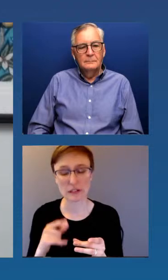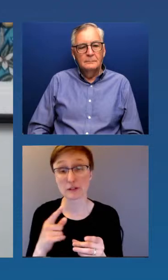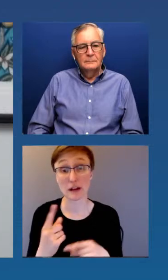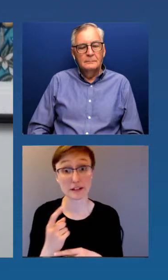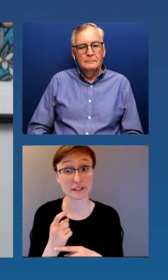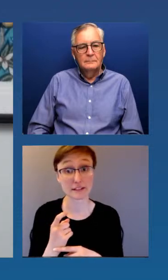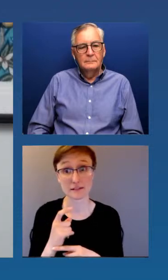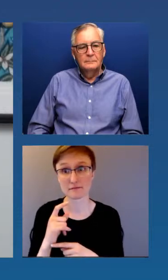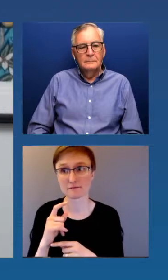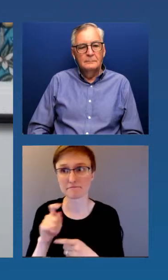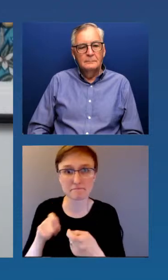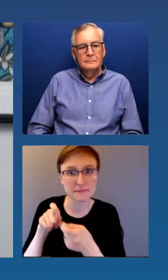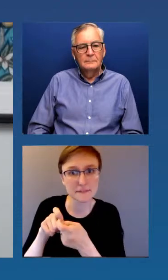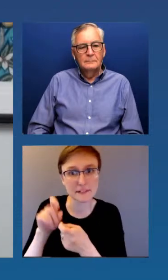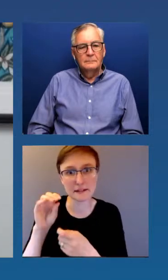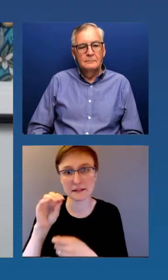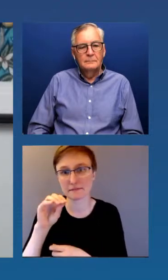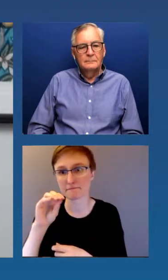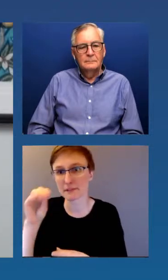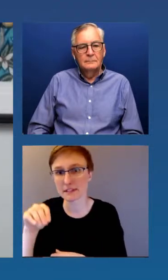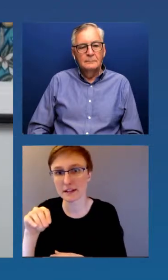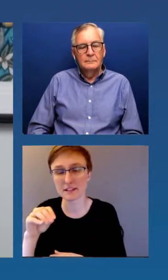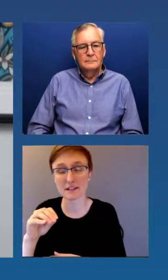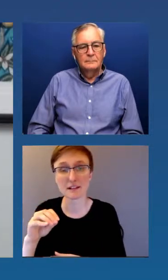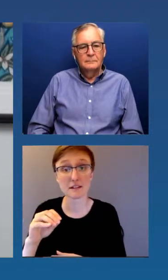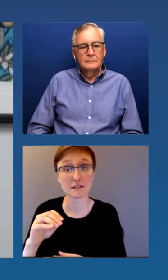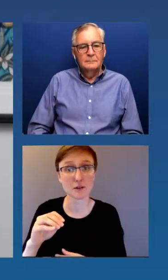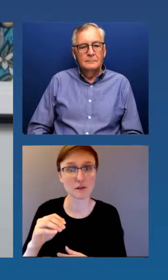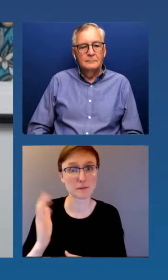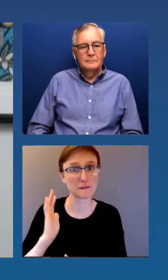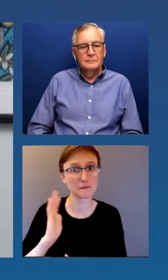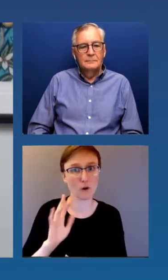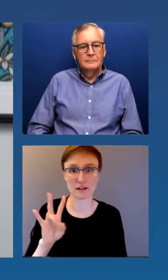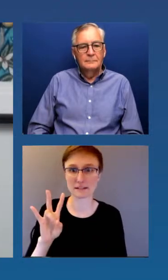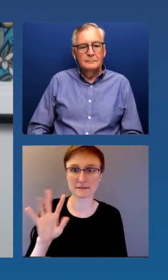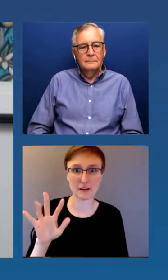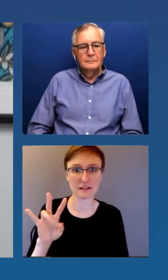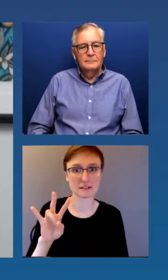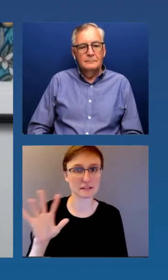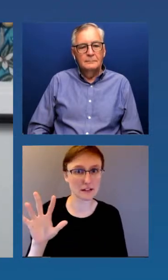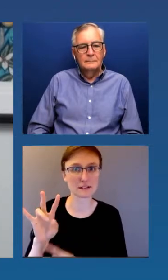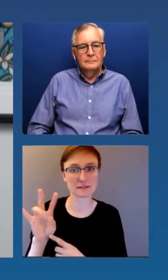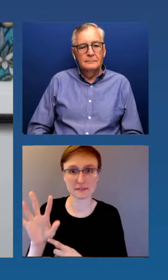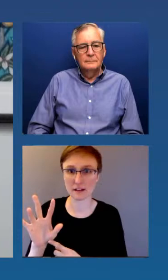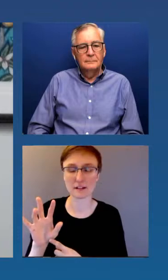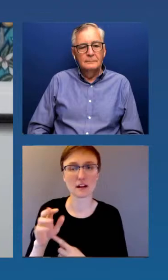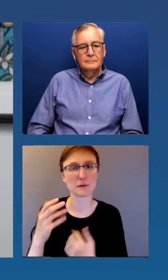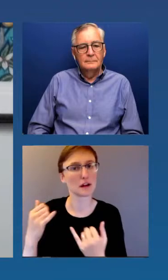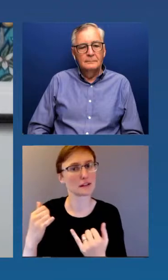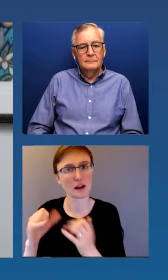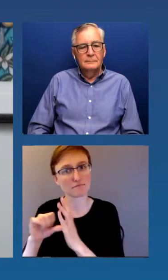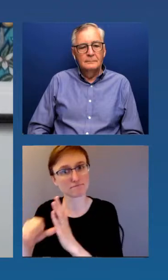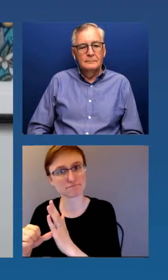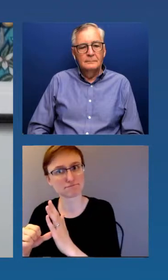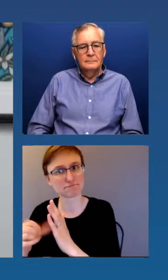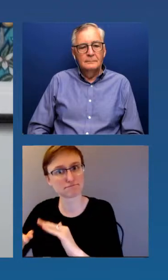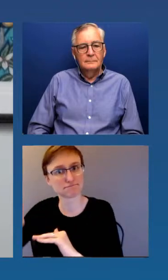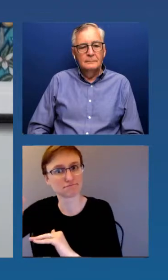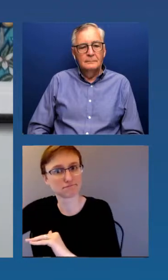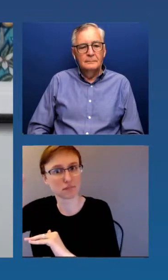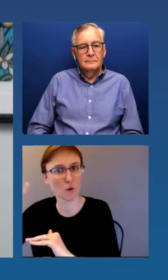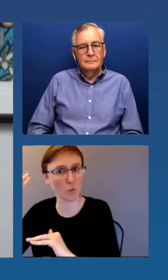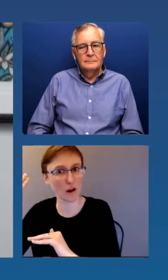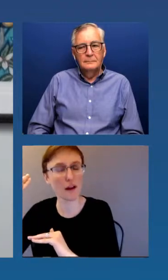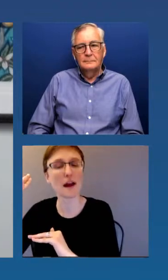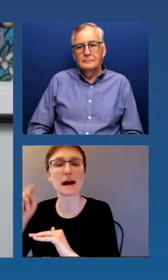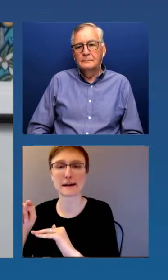percentage, why was 75% used so much and now we're talking higher? That difference is the Delta variant, right?